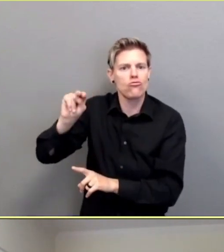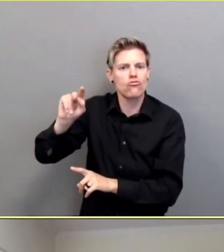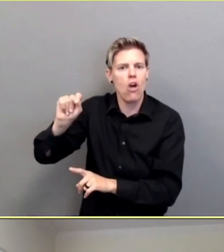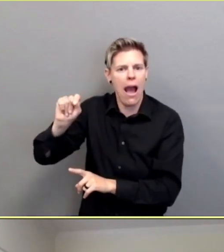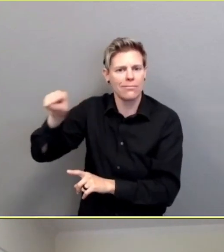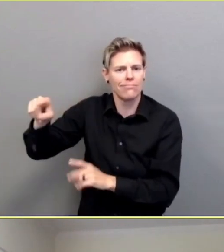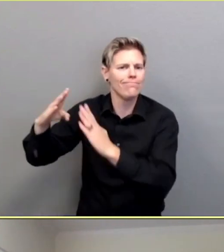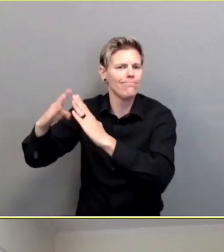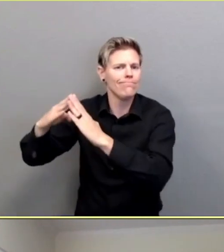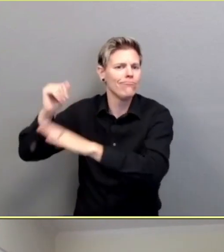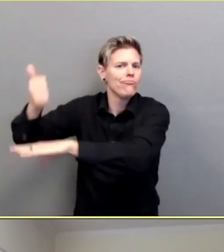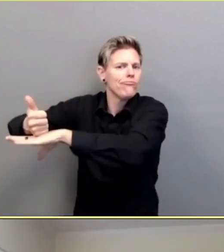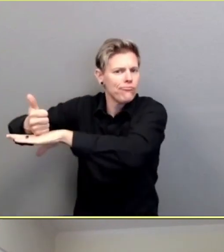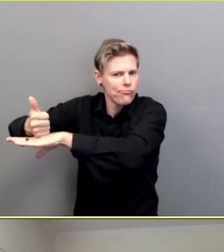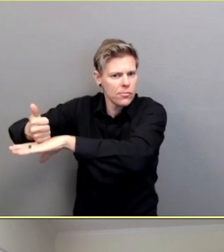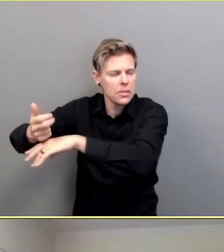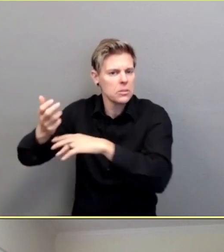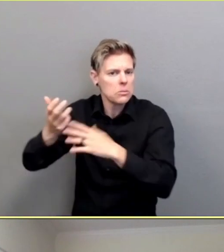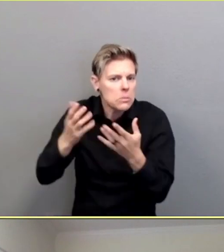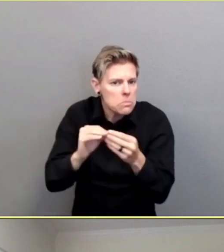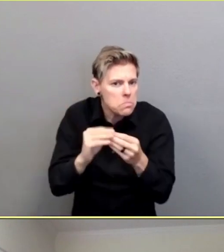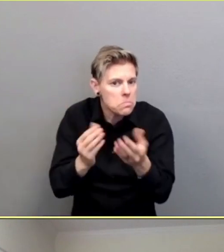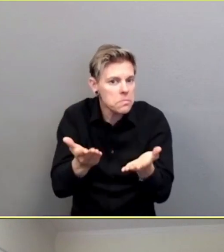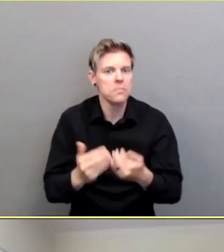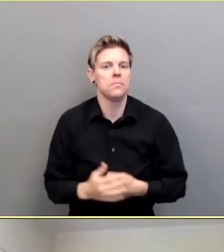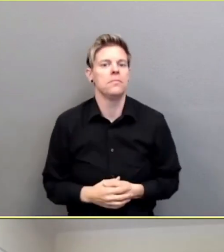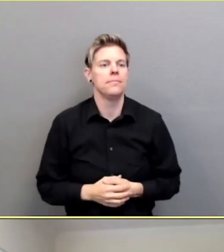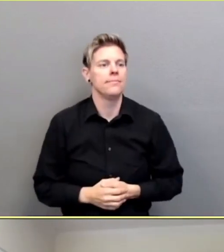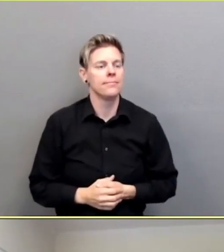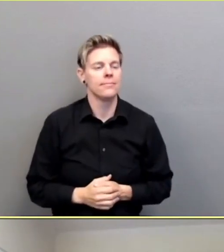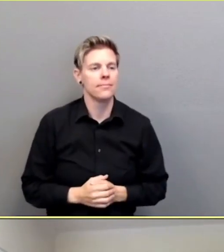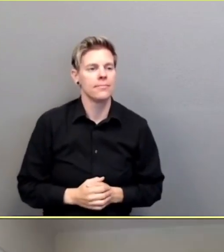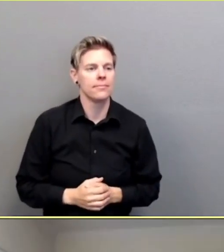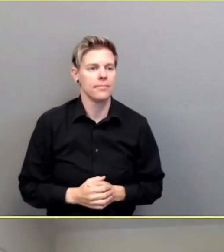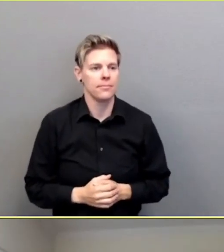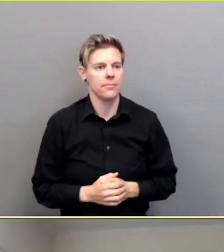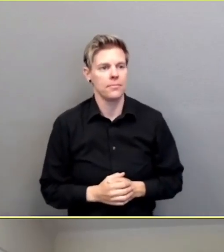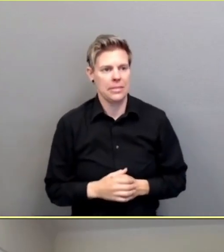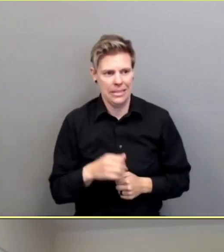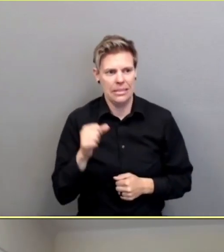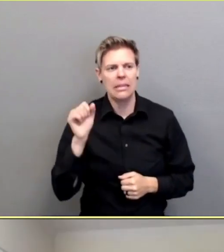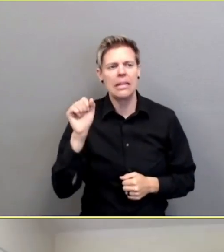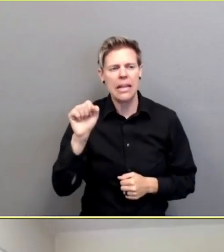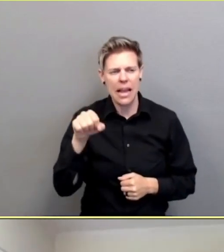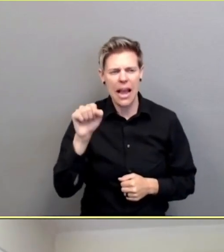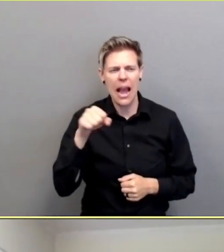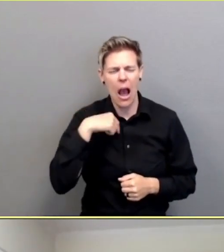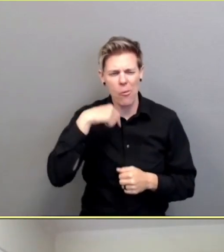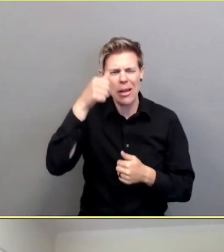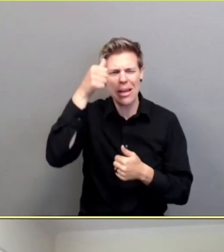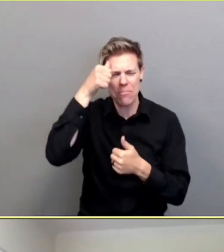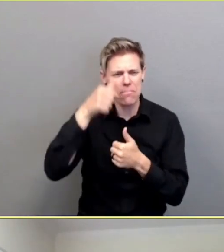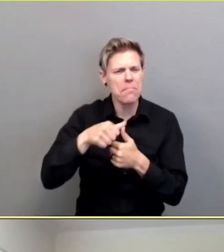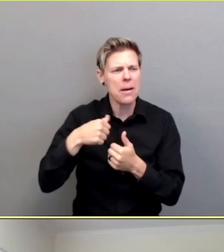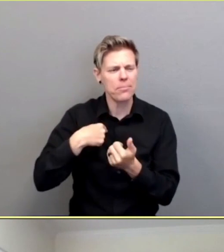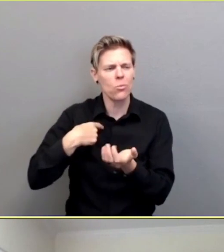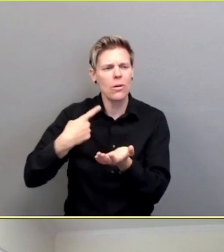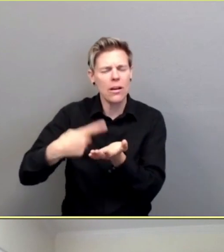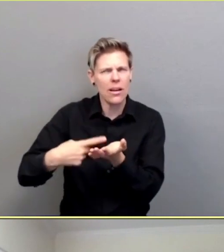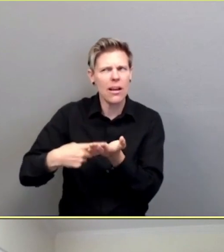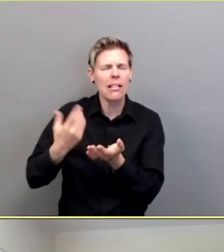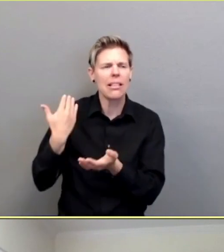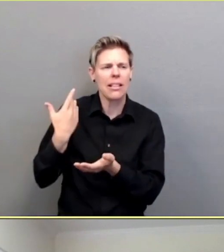Yeah, we had a little bit of a question about that last time, Brittany, on what was happening, and I texted the